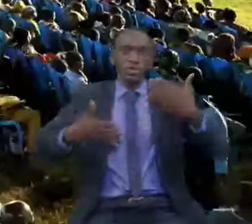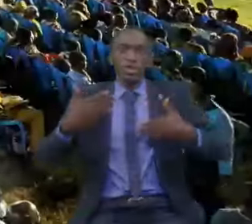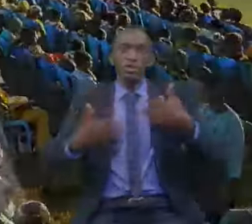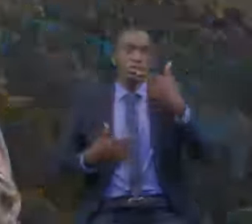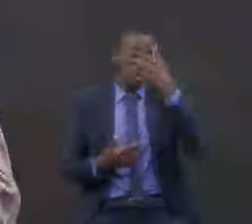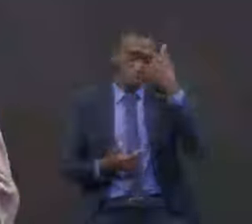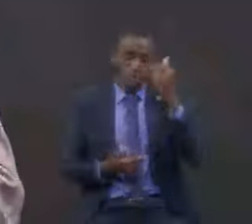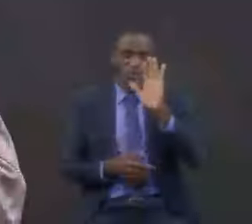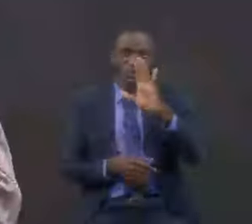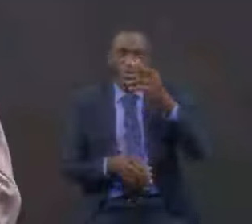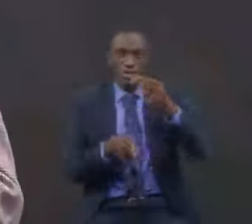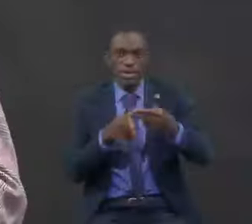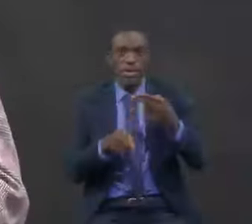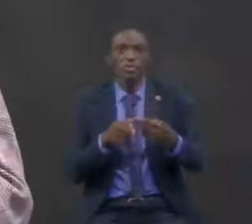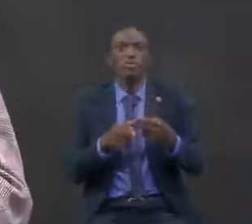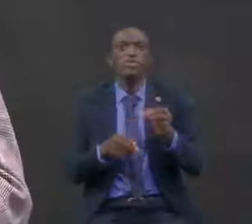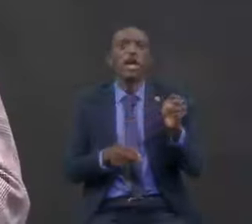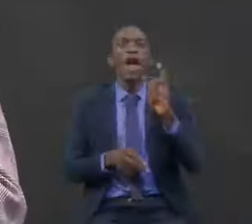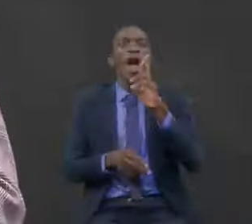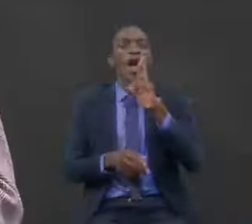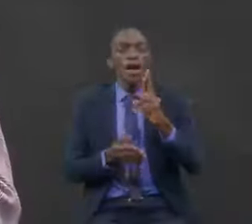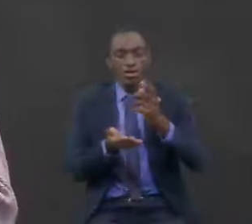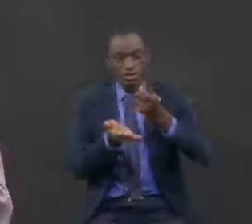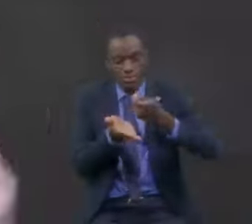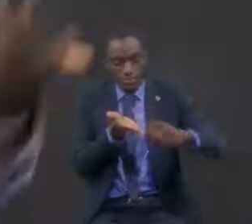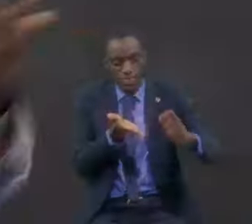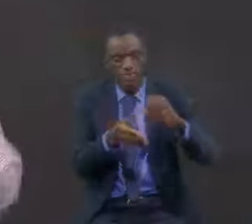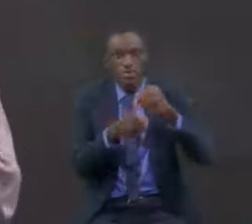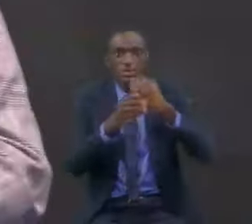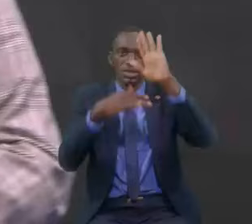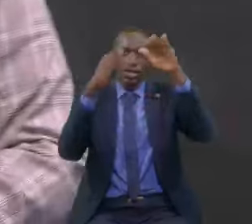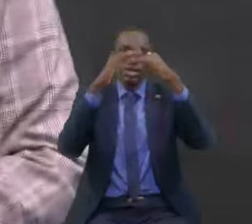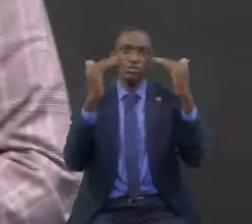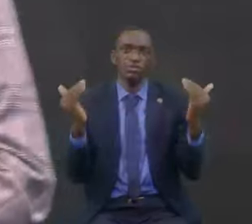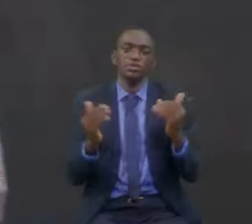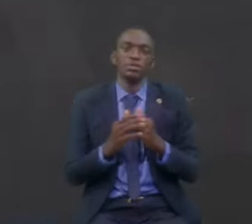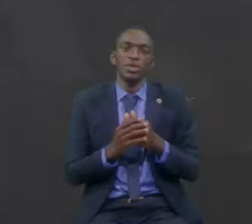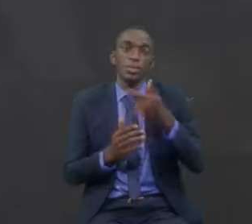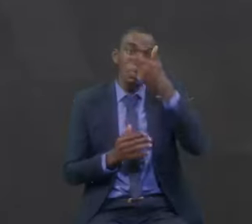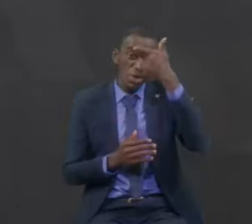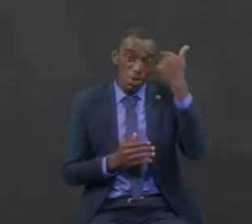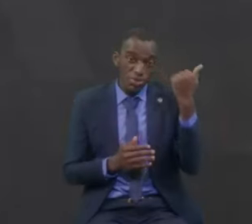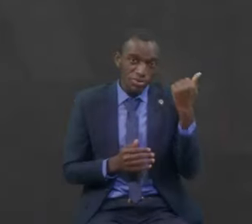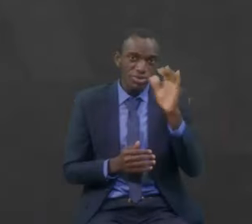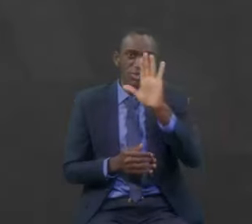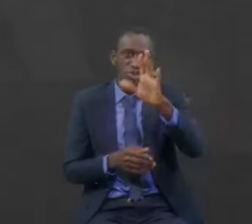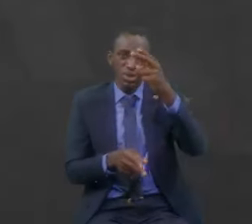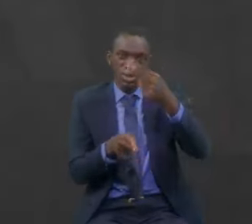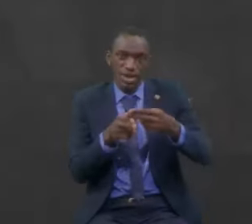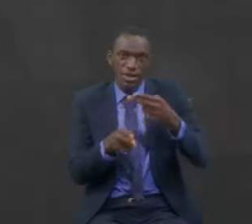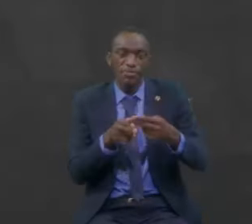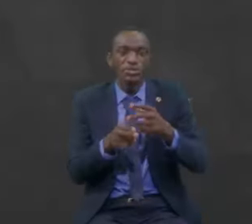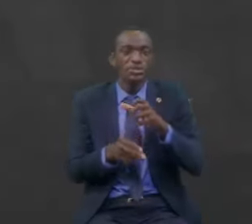names are reaching in heaven because your names